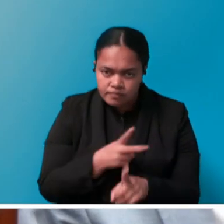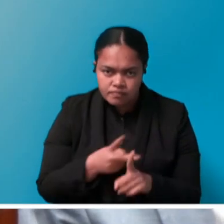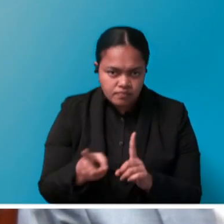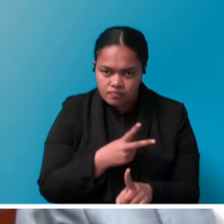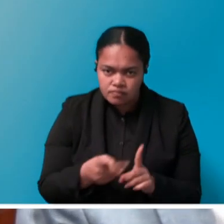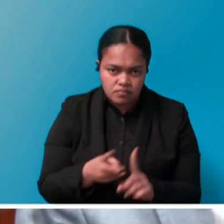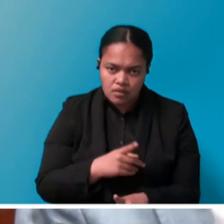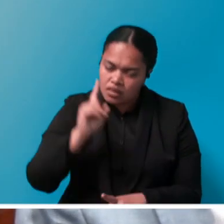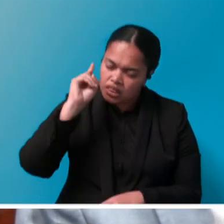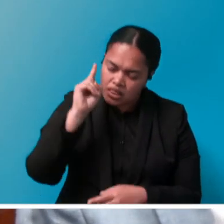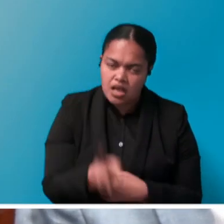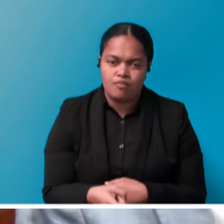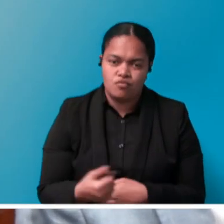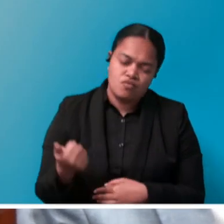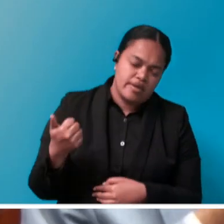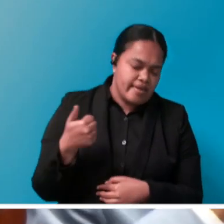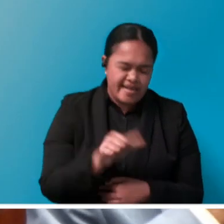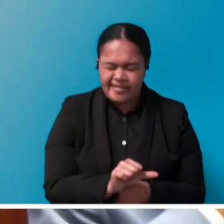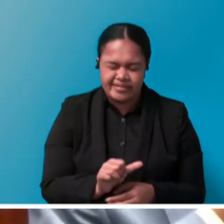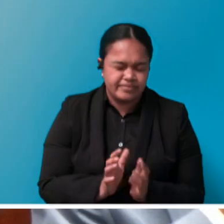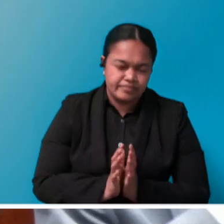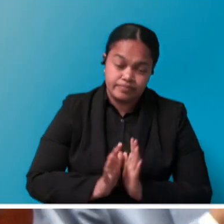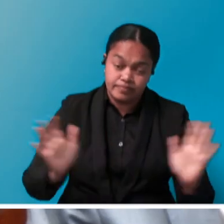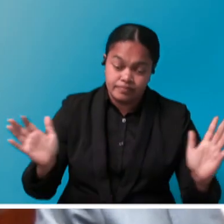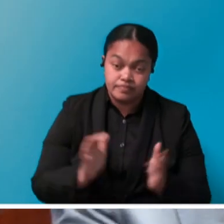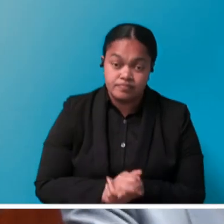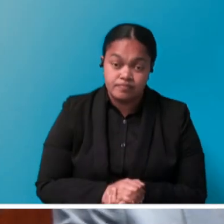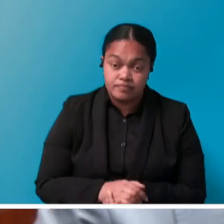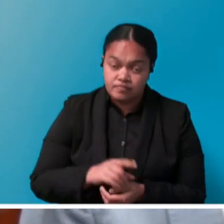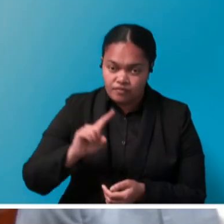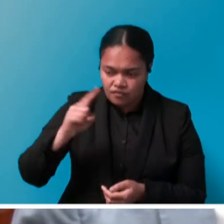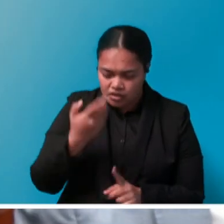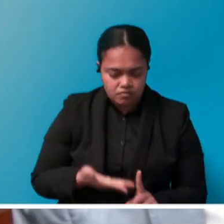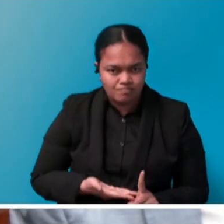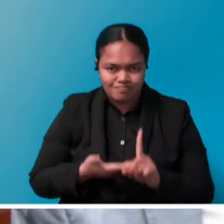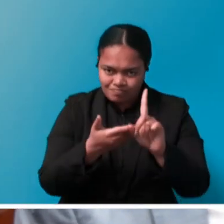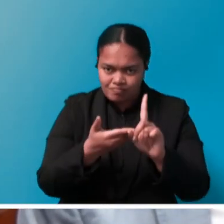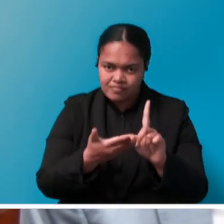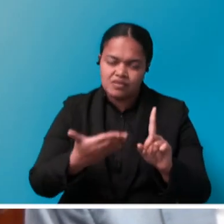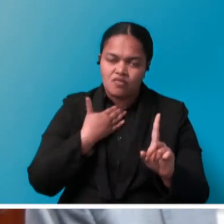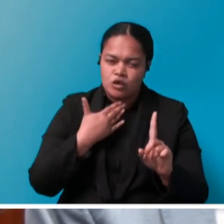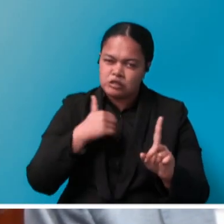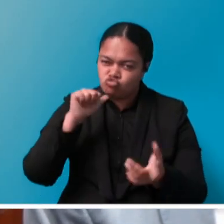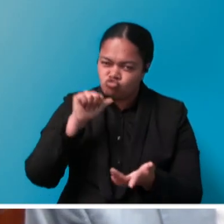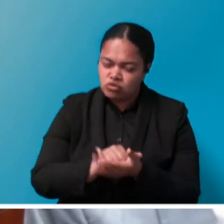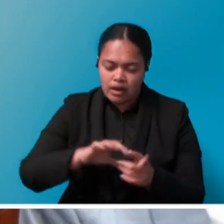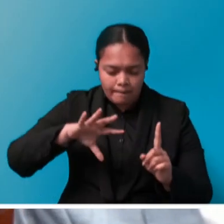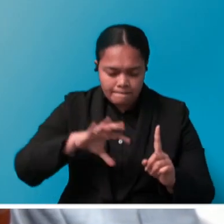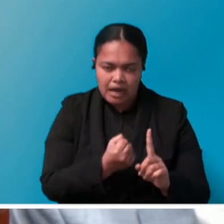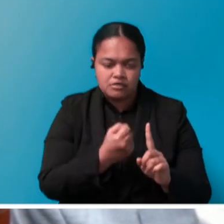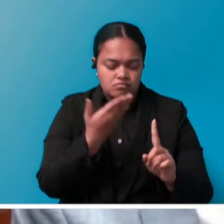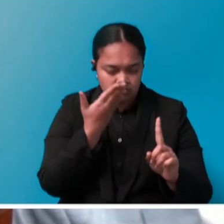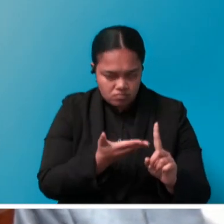tolerated under any circumstances. It is child-centered, that is, that voices and rights of children must be respected and their